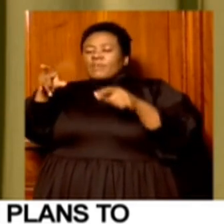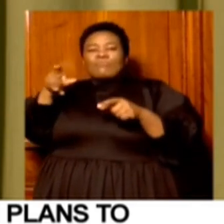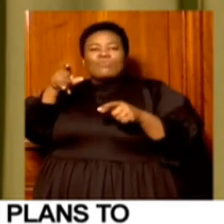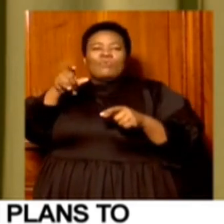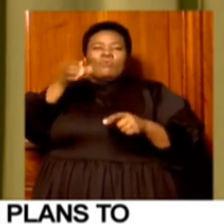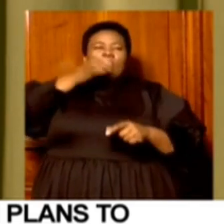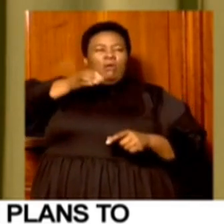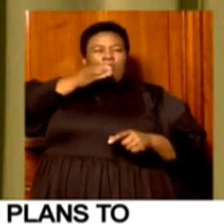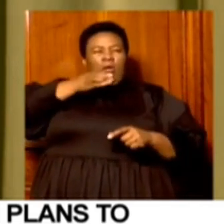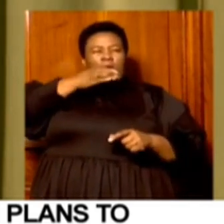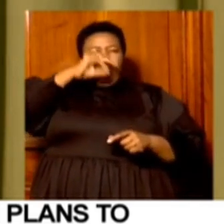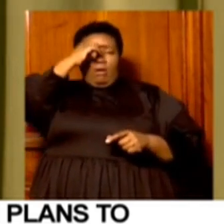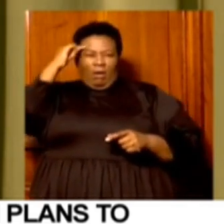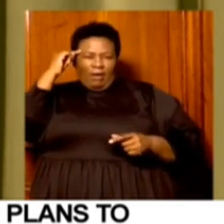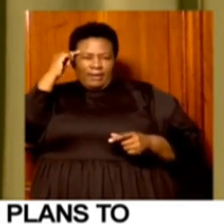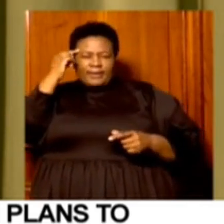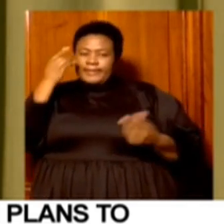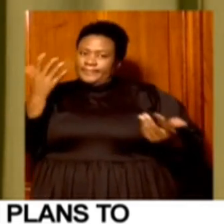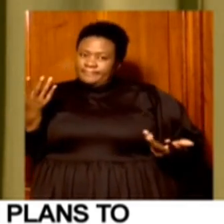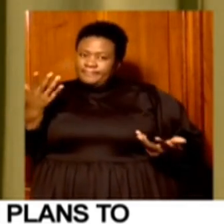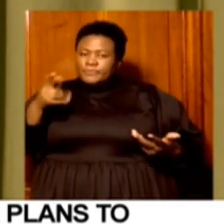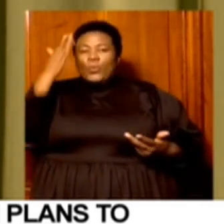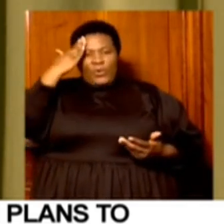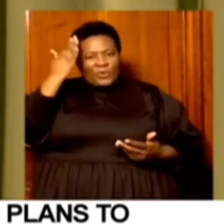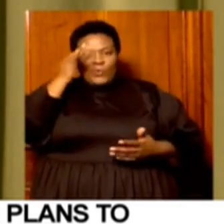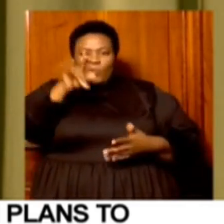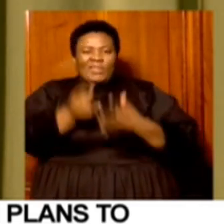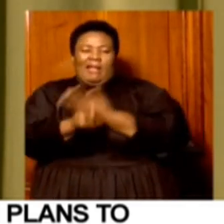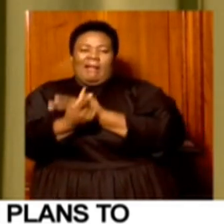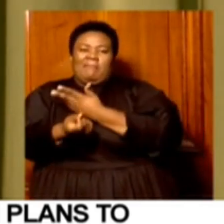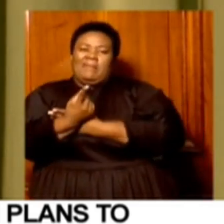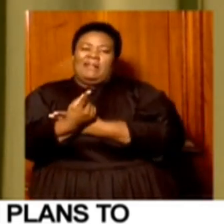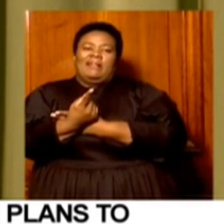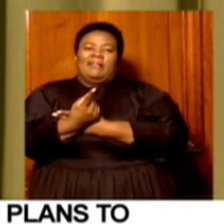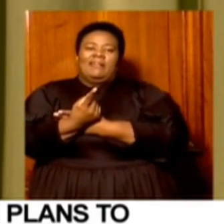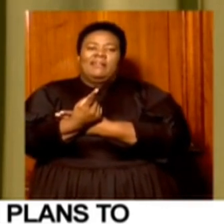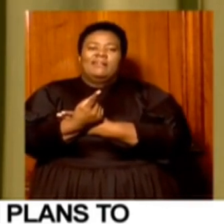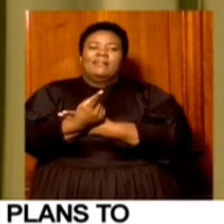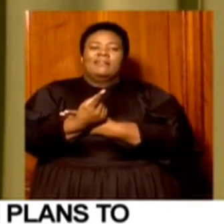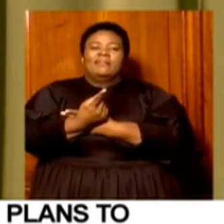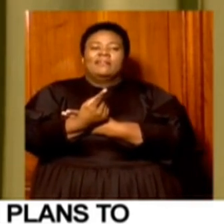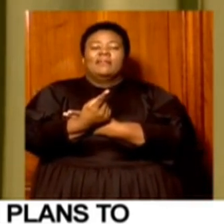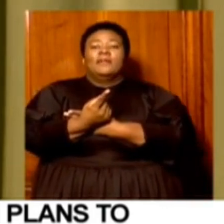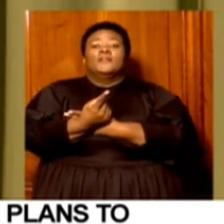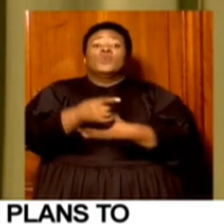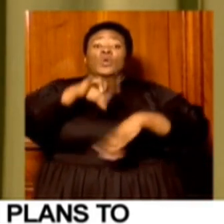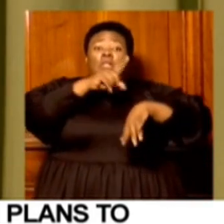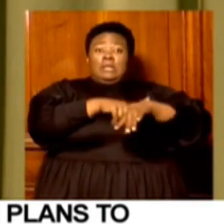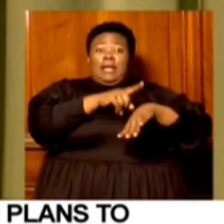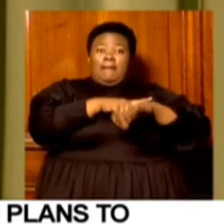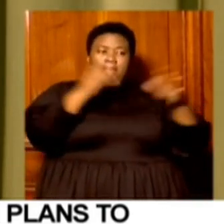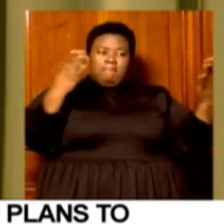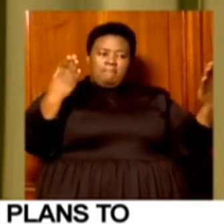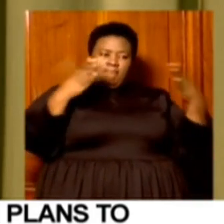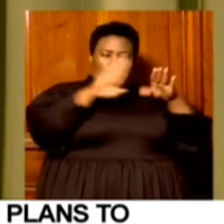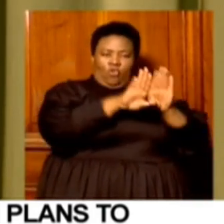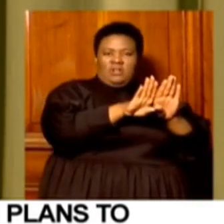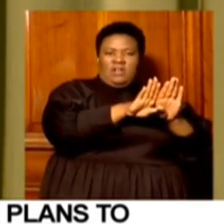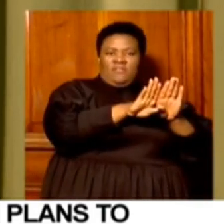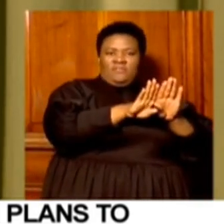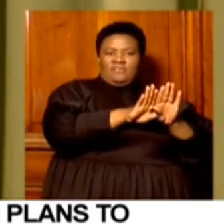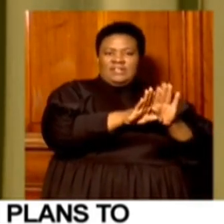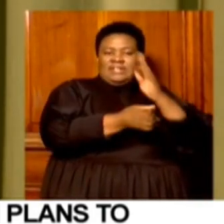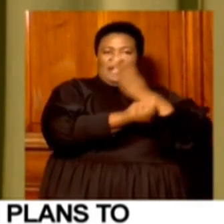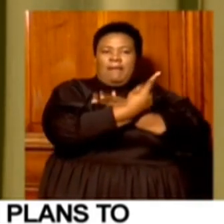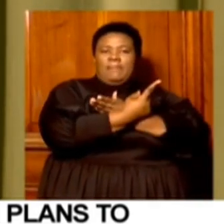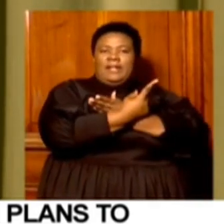But let's just go back. At the time when there was lockdown